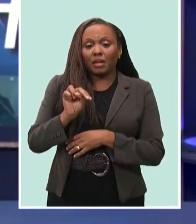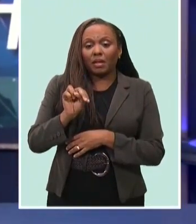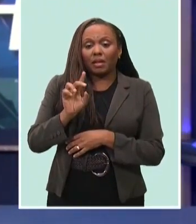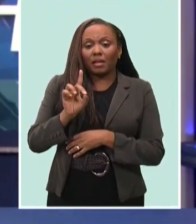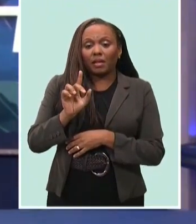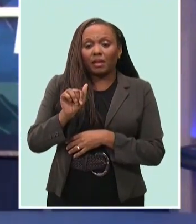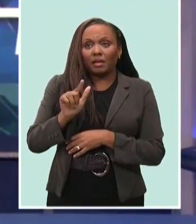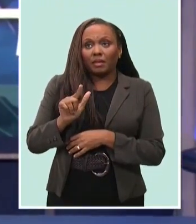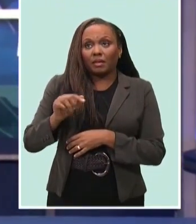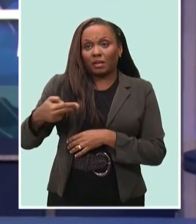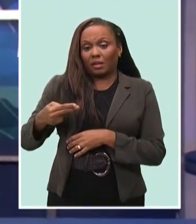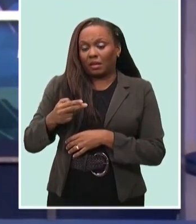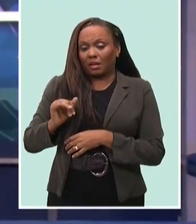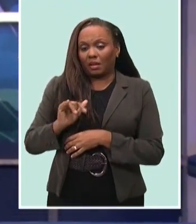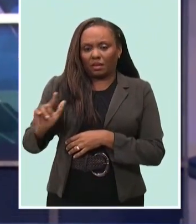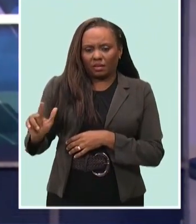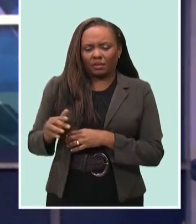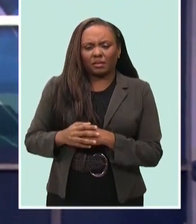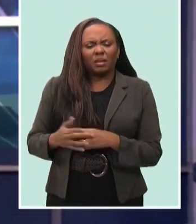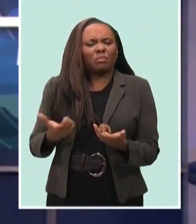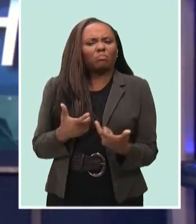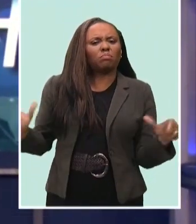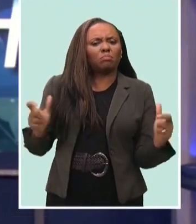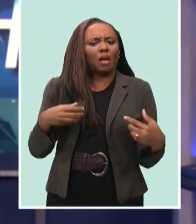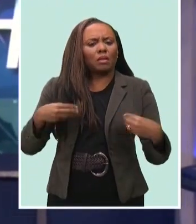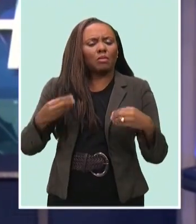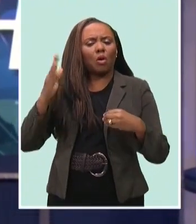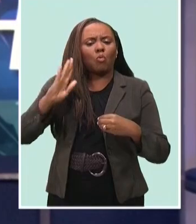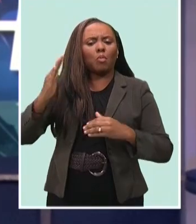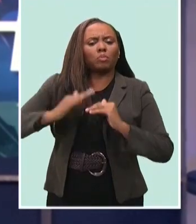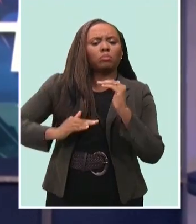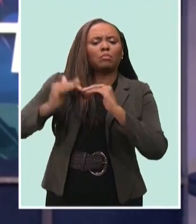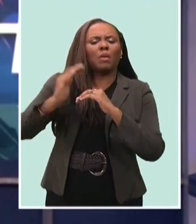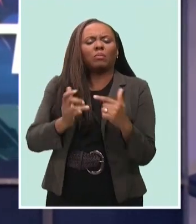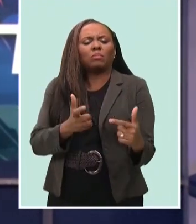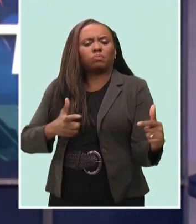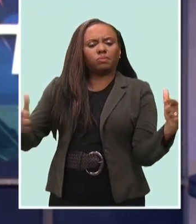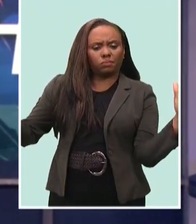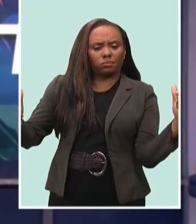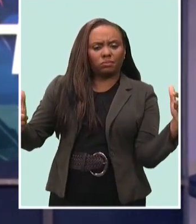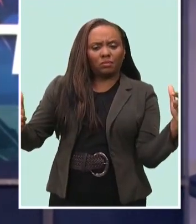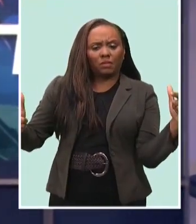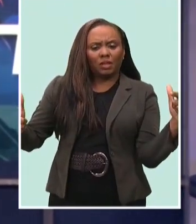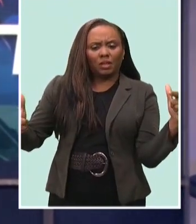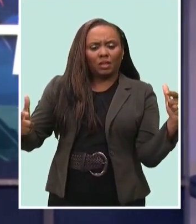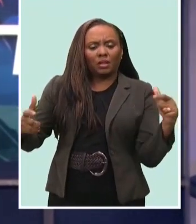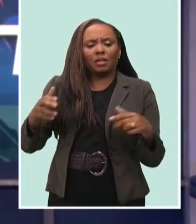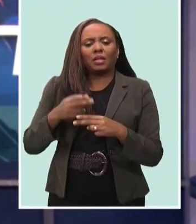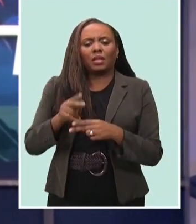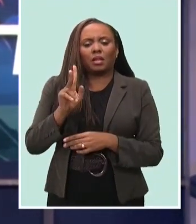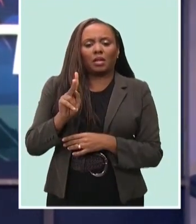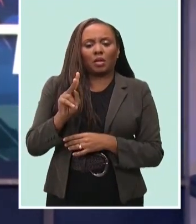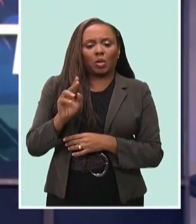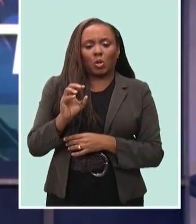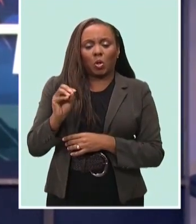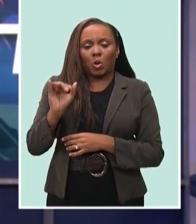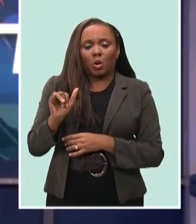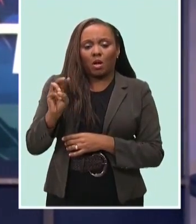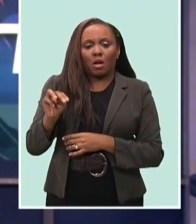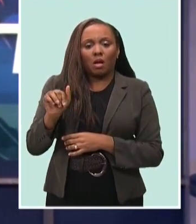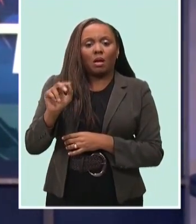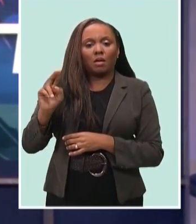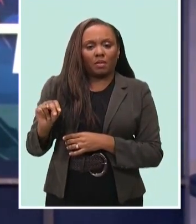country needs it most. It comes in the form of a mega store that already has a presence in the region, mostly in French-speaking territories.